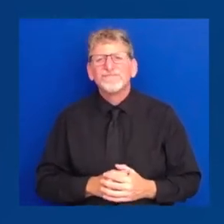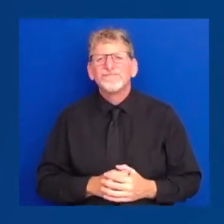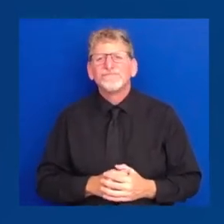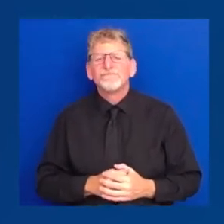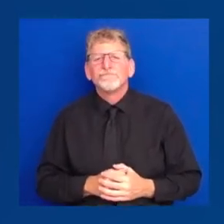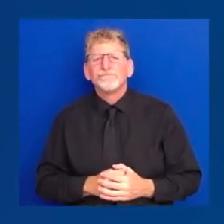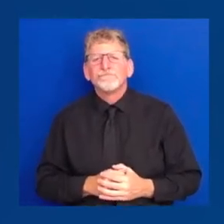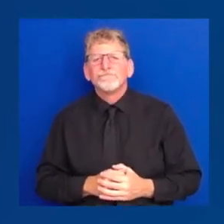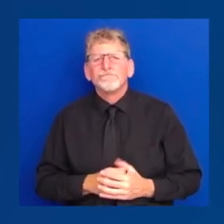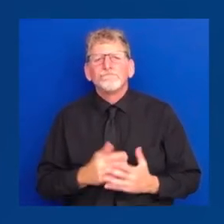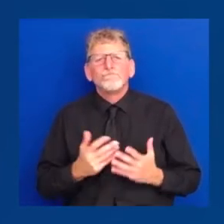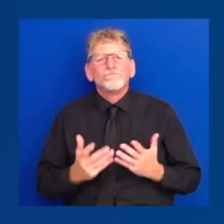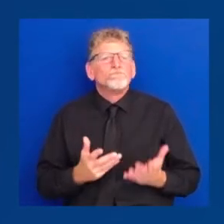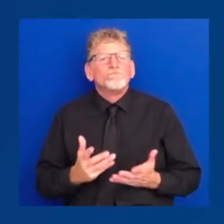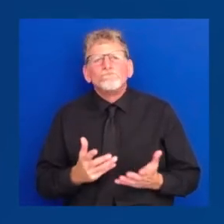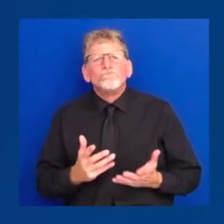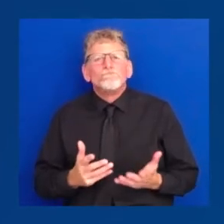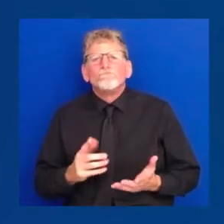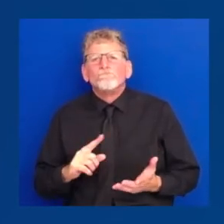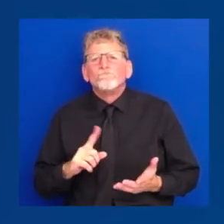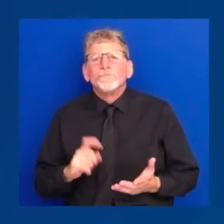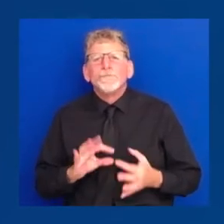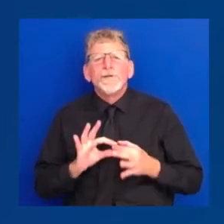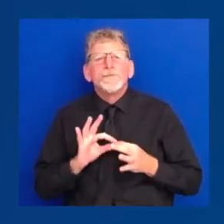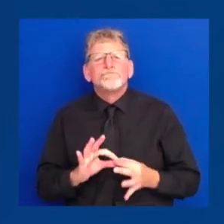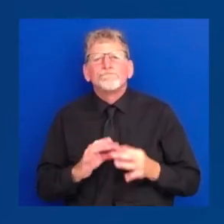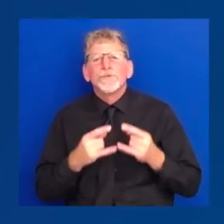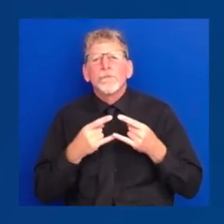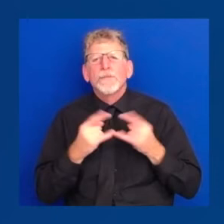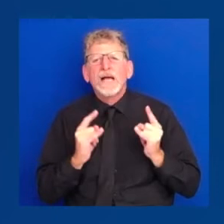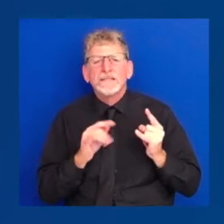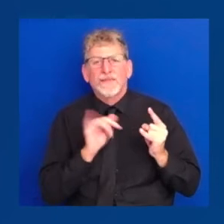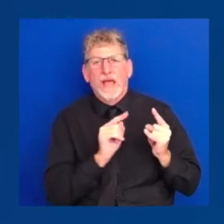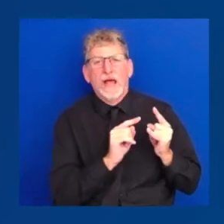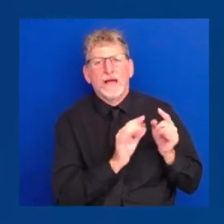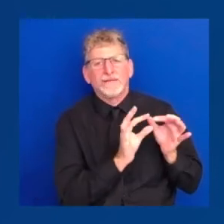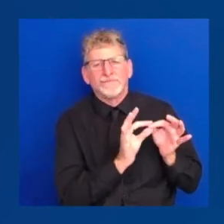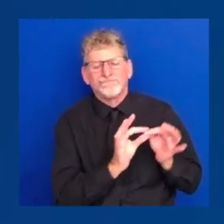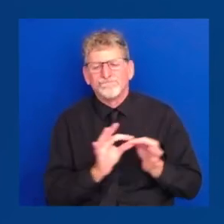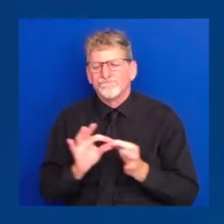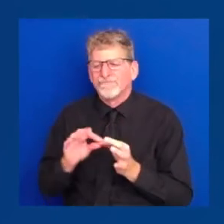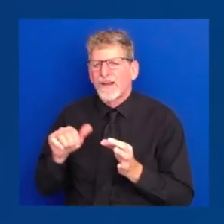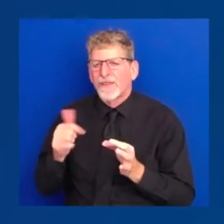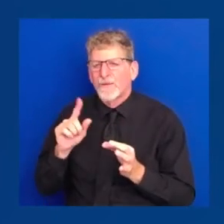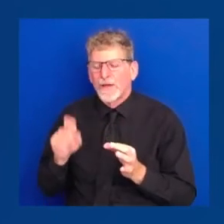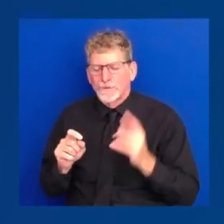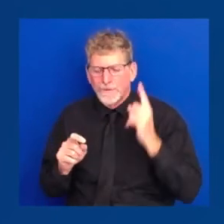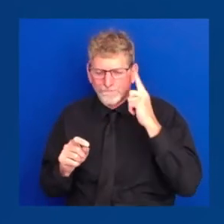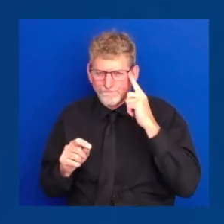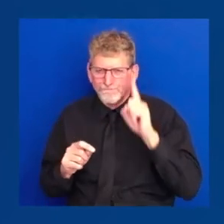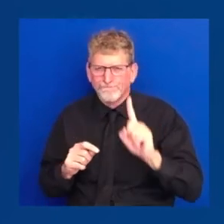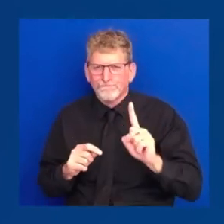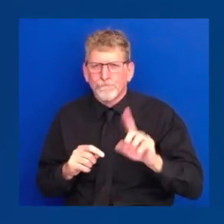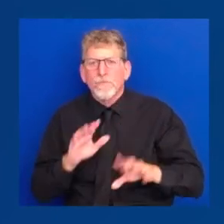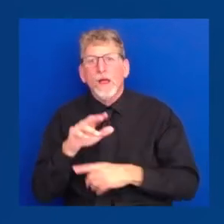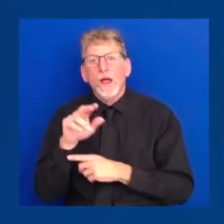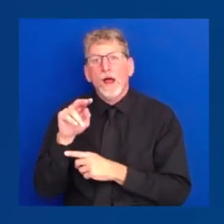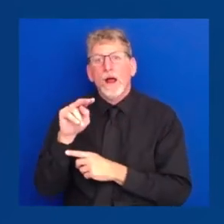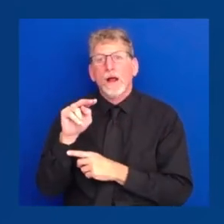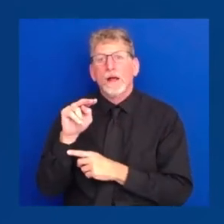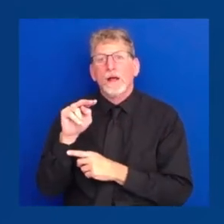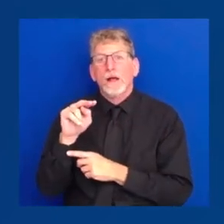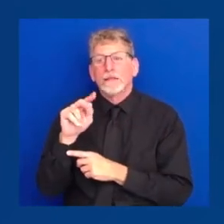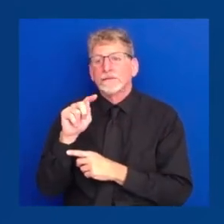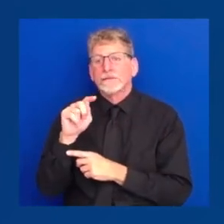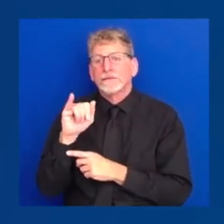Related to the masks leads to another question. What about Title 42 that is in